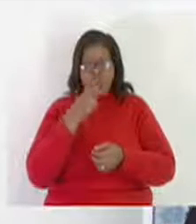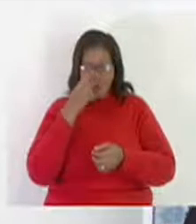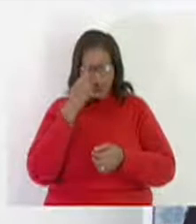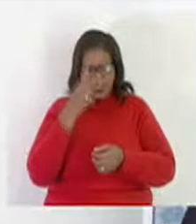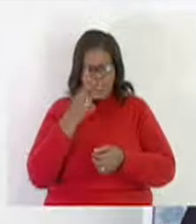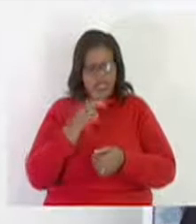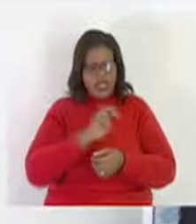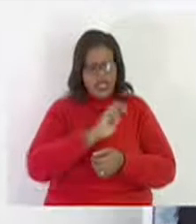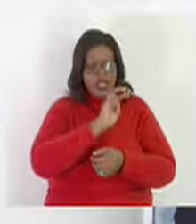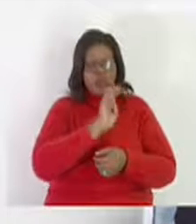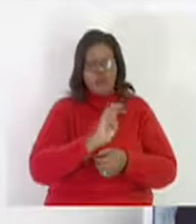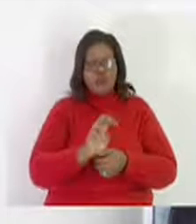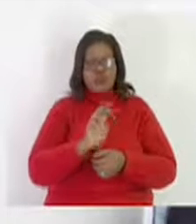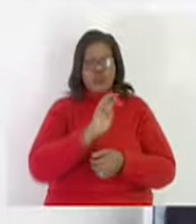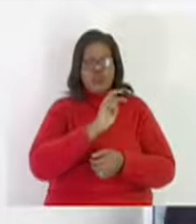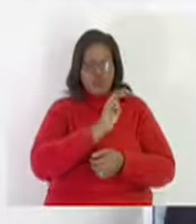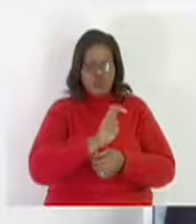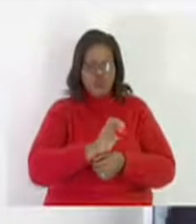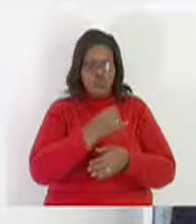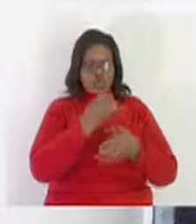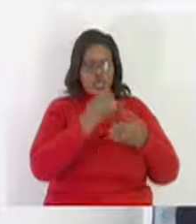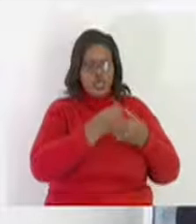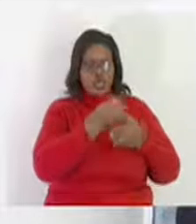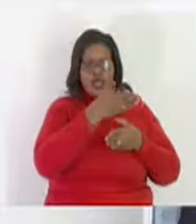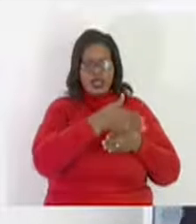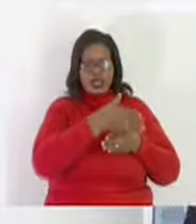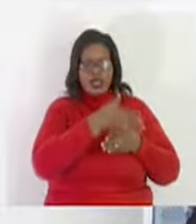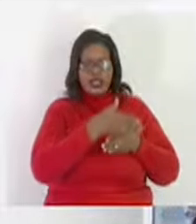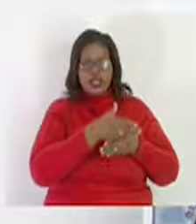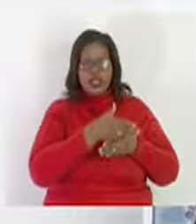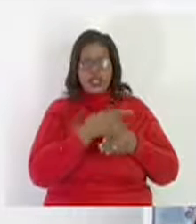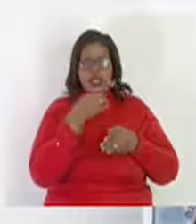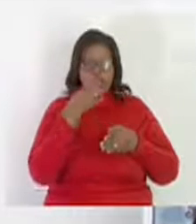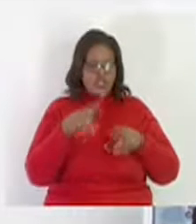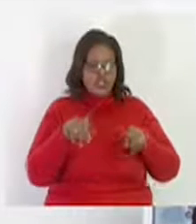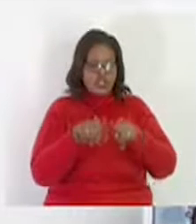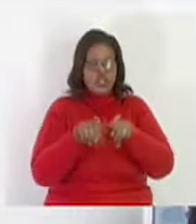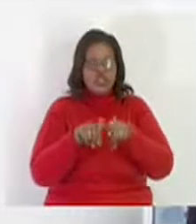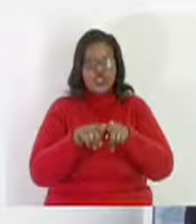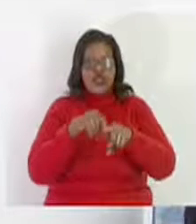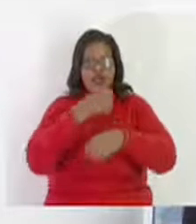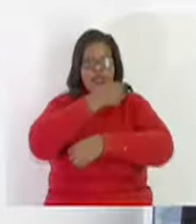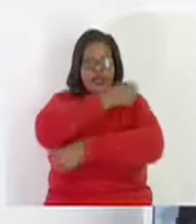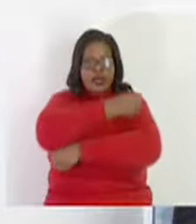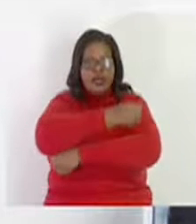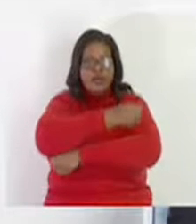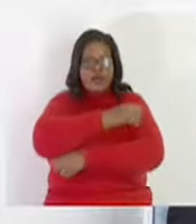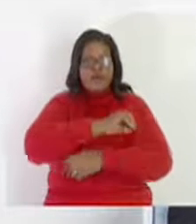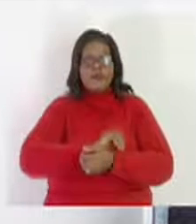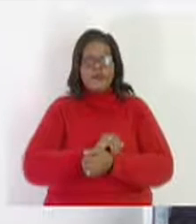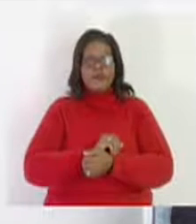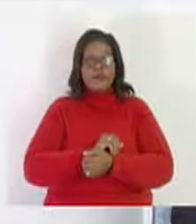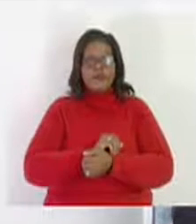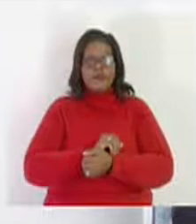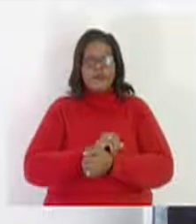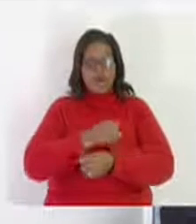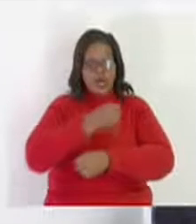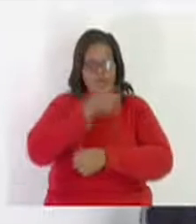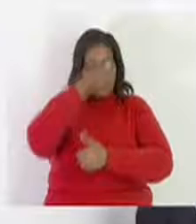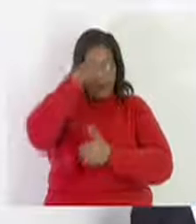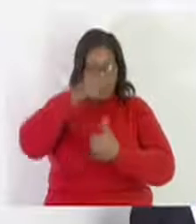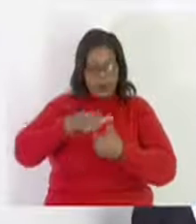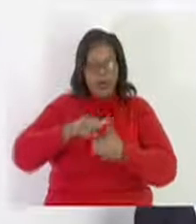which I just put here, it's not an equal sign. Remember about the equal